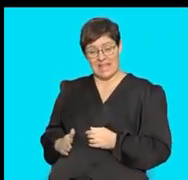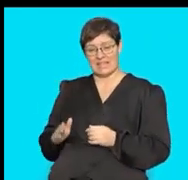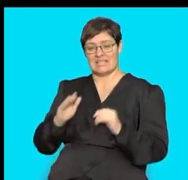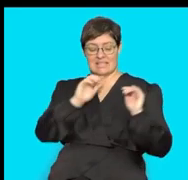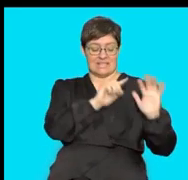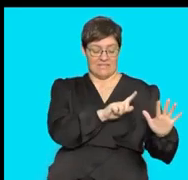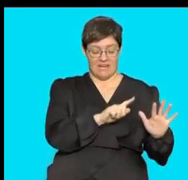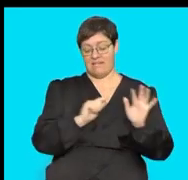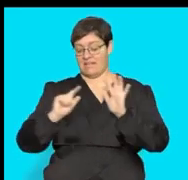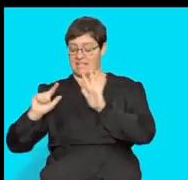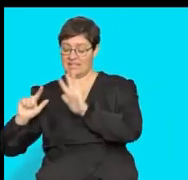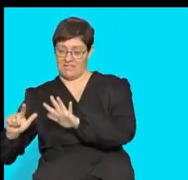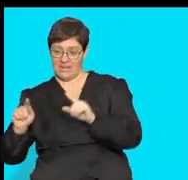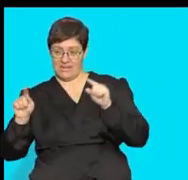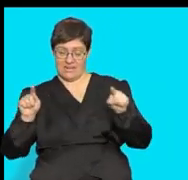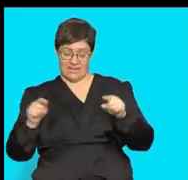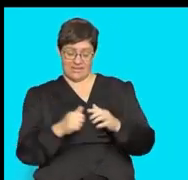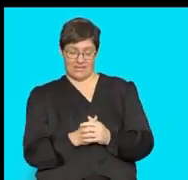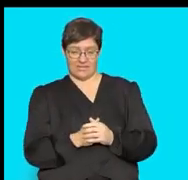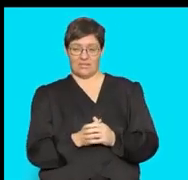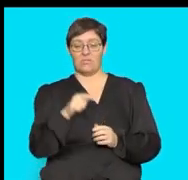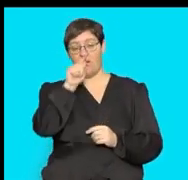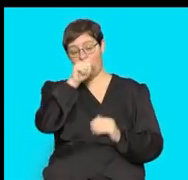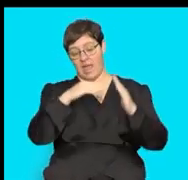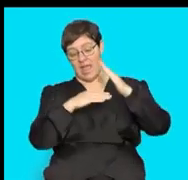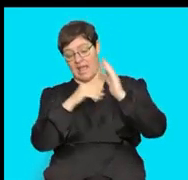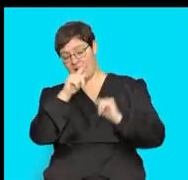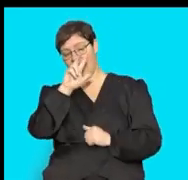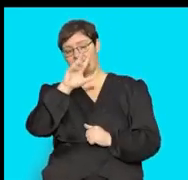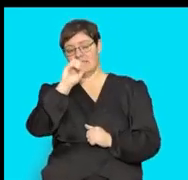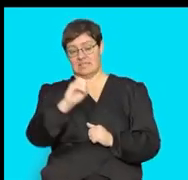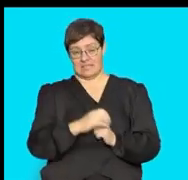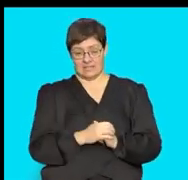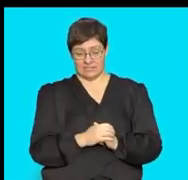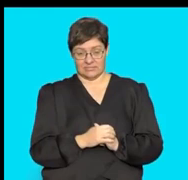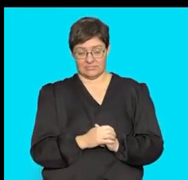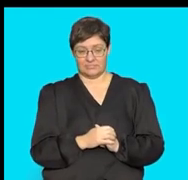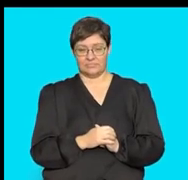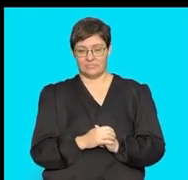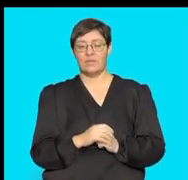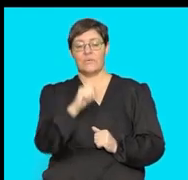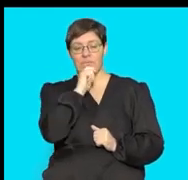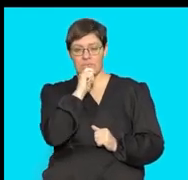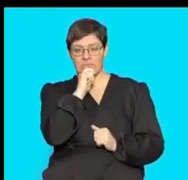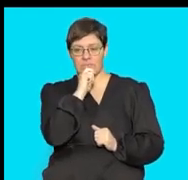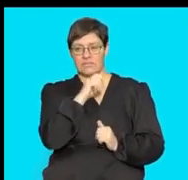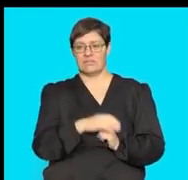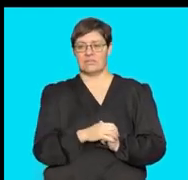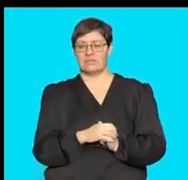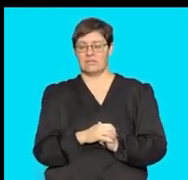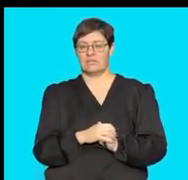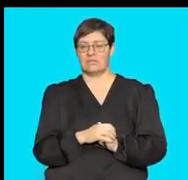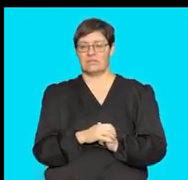side has a length of 7, and we calculated angle A to be 80 degrees. So we're going to be using